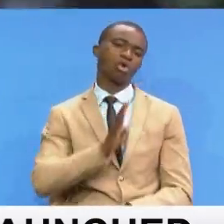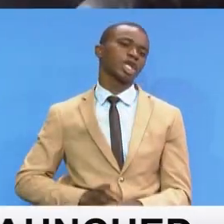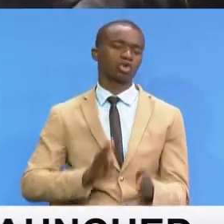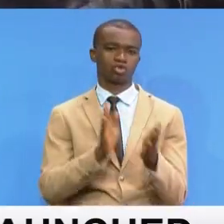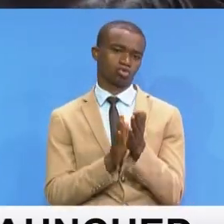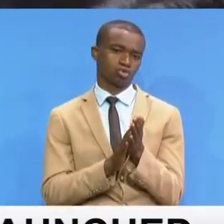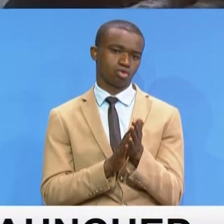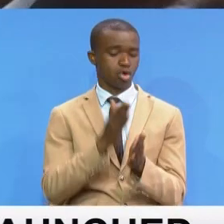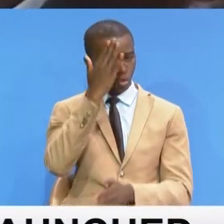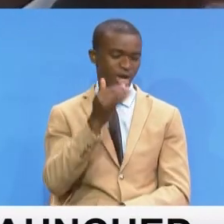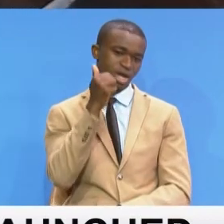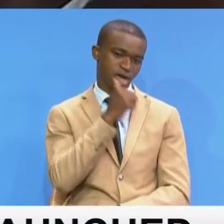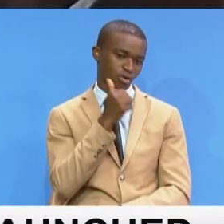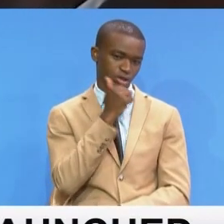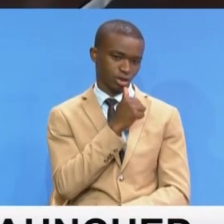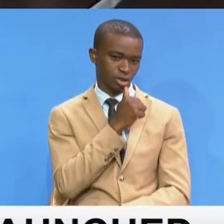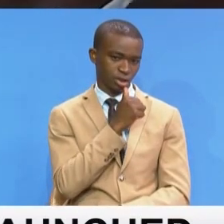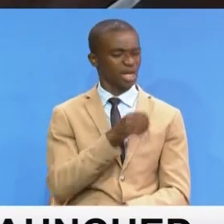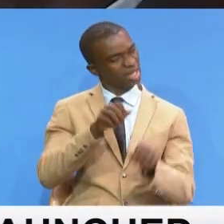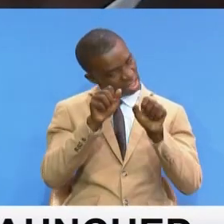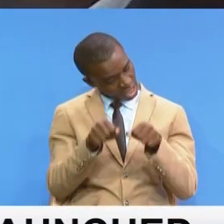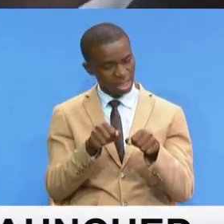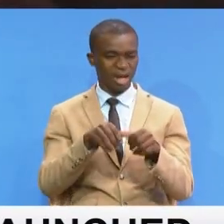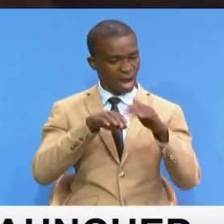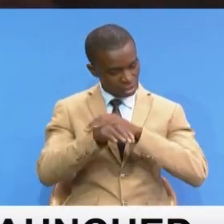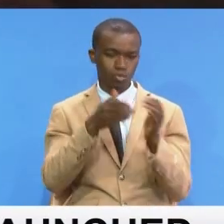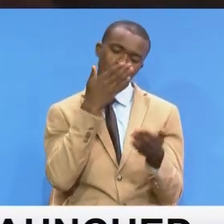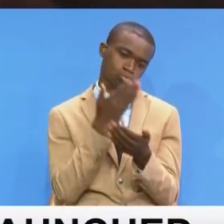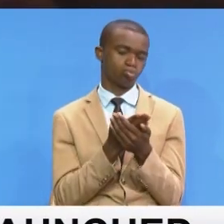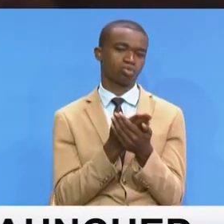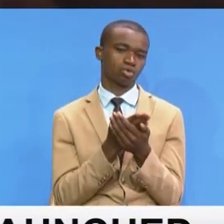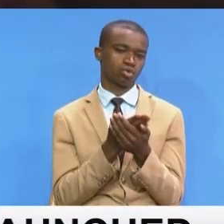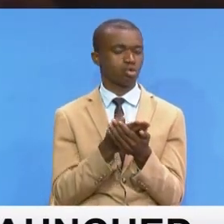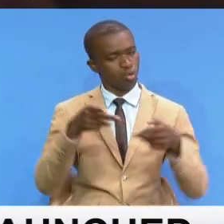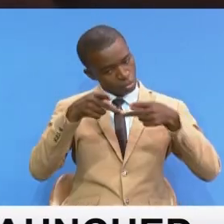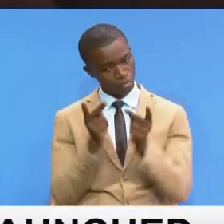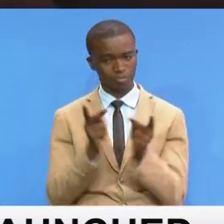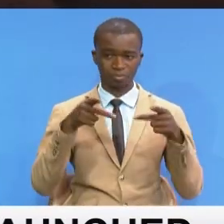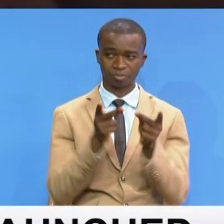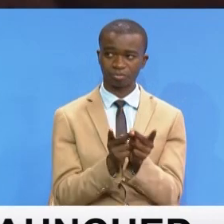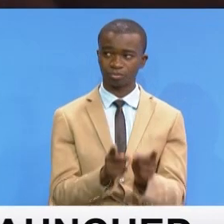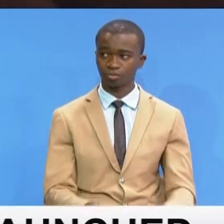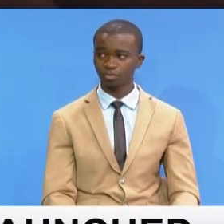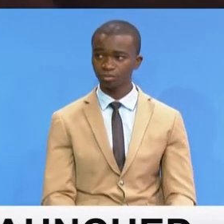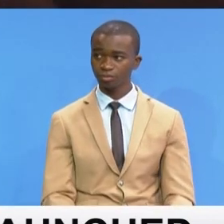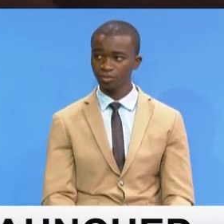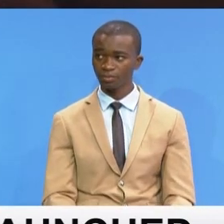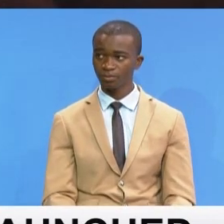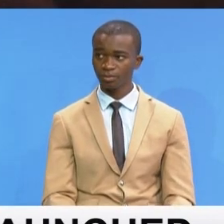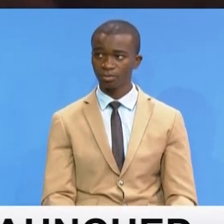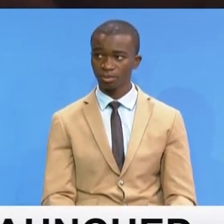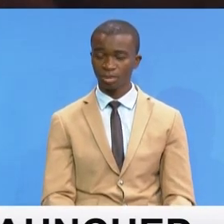that school-going girls are living in habitable facilities. I'm really humbled because you see how your